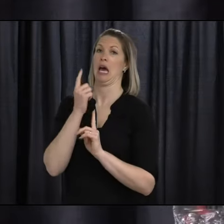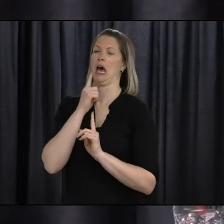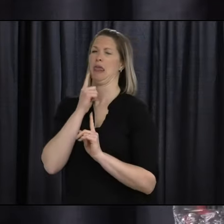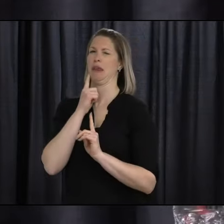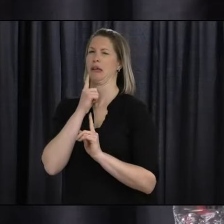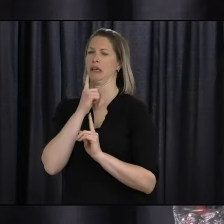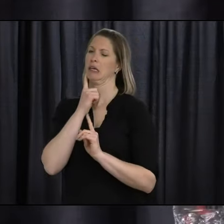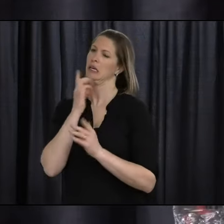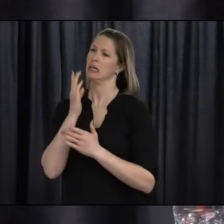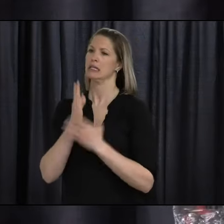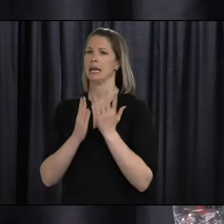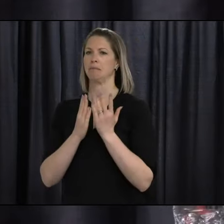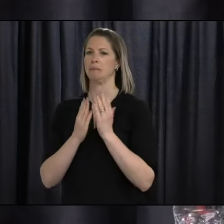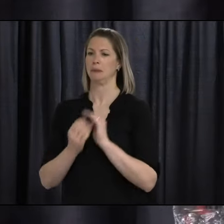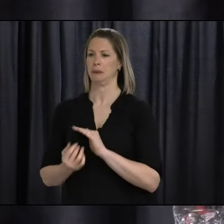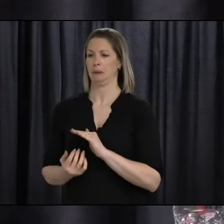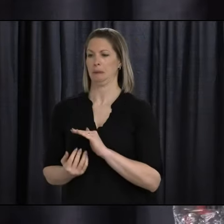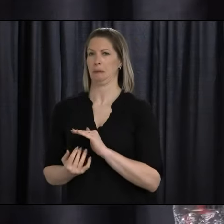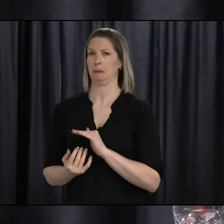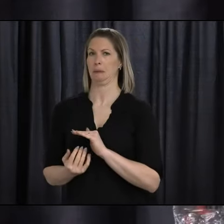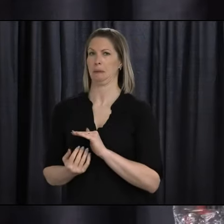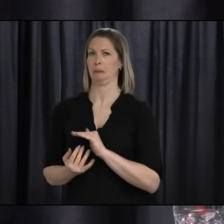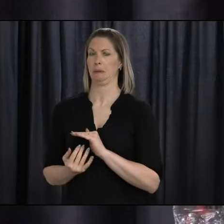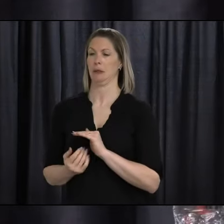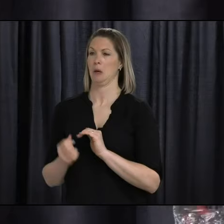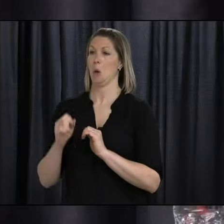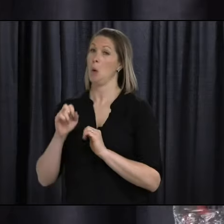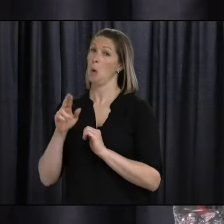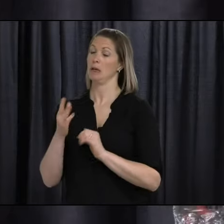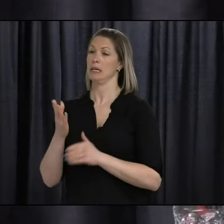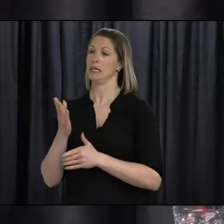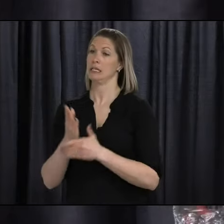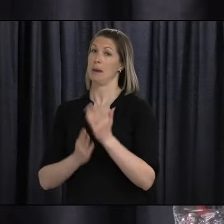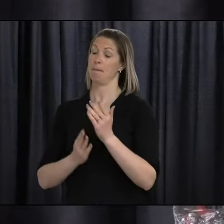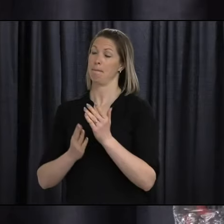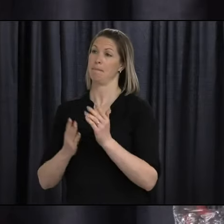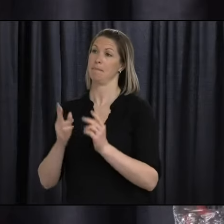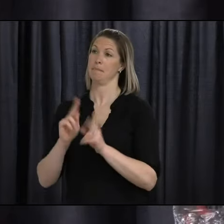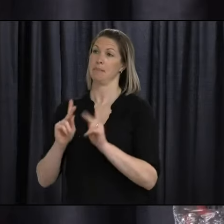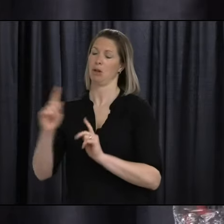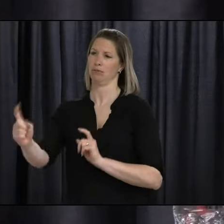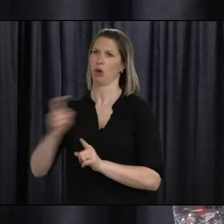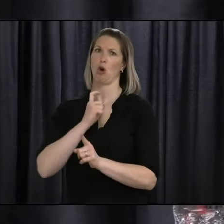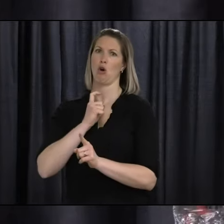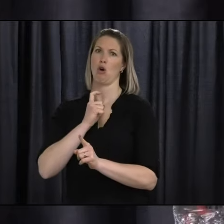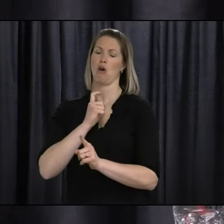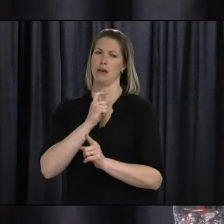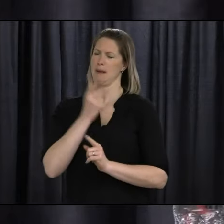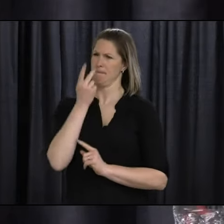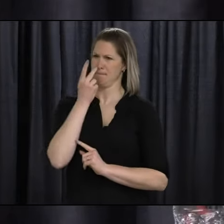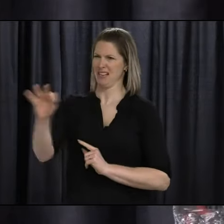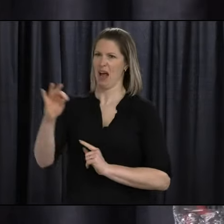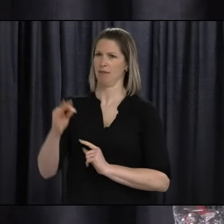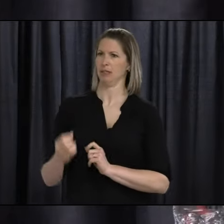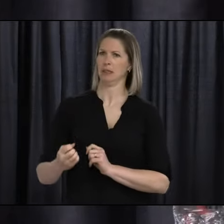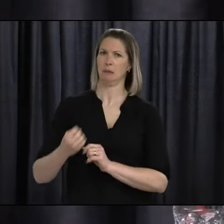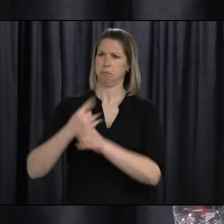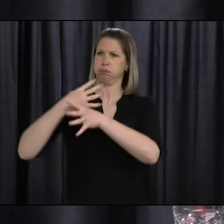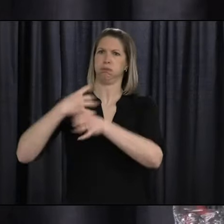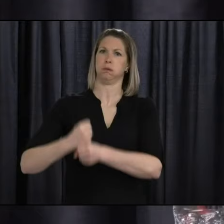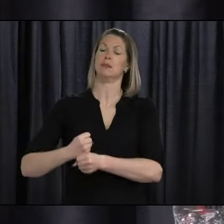got a little bit short for people who've called, and some of my staff have felt somewhat challenged by that. We